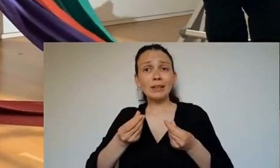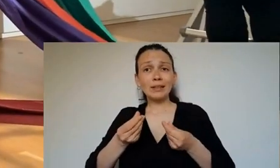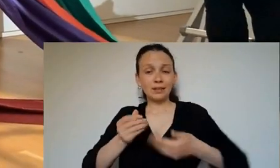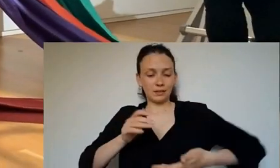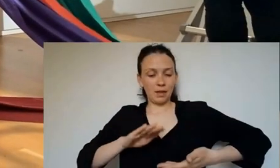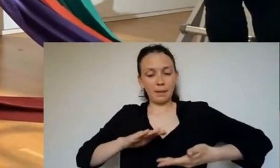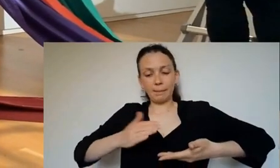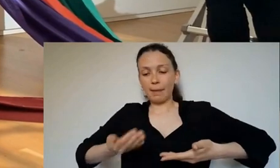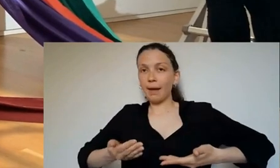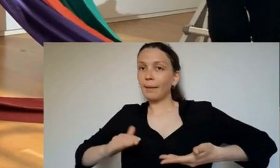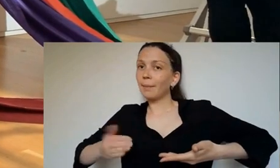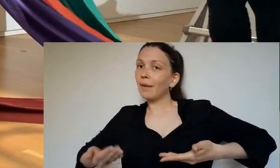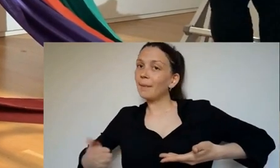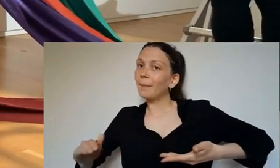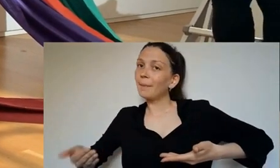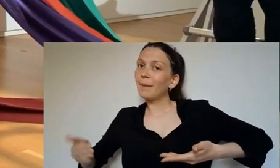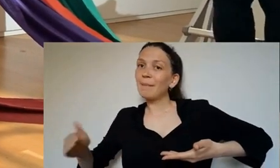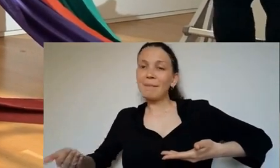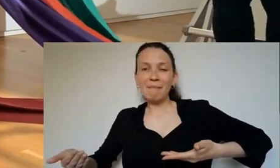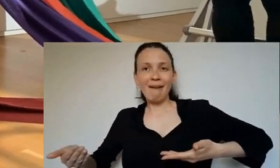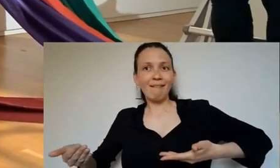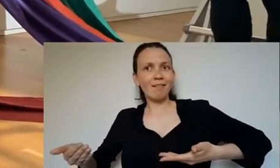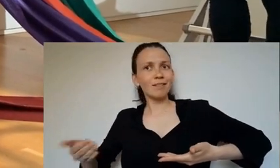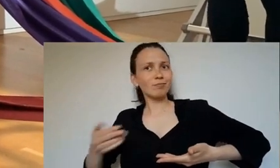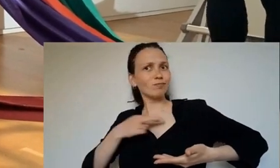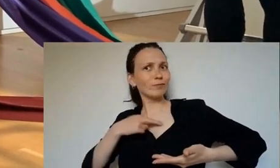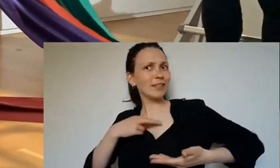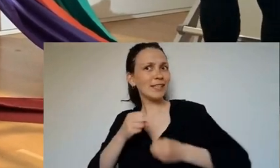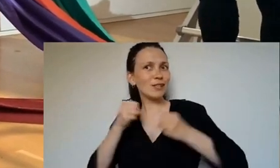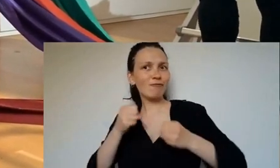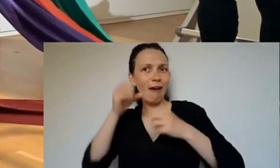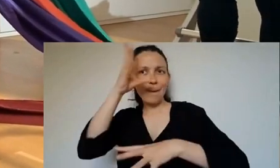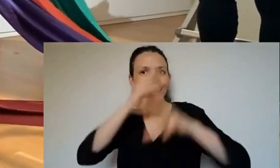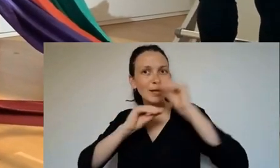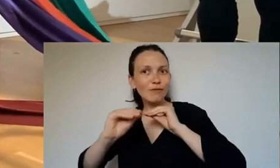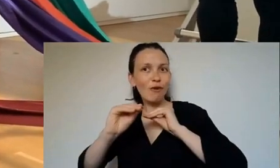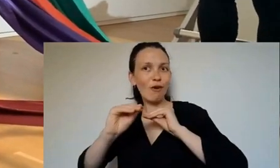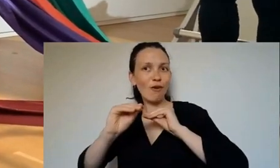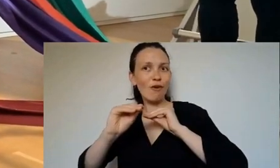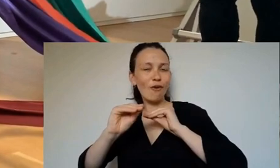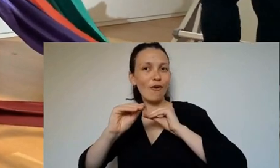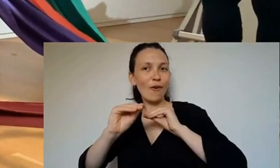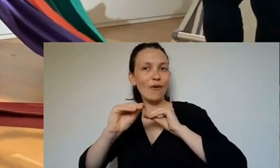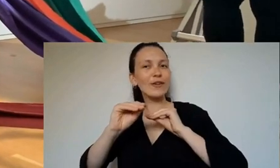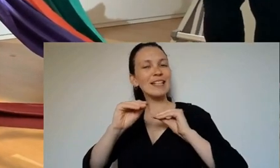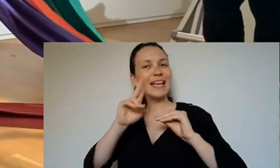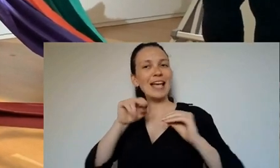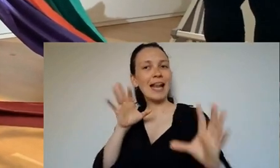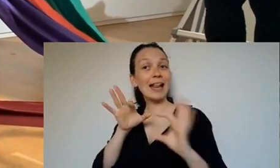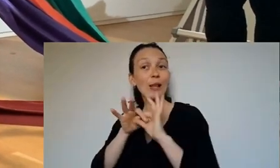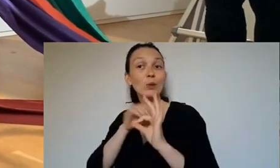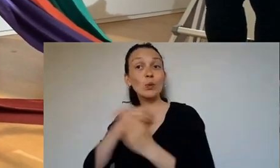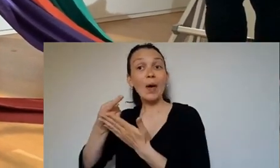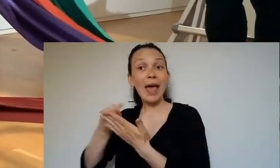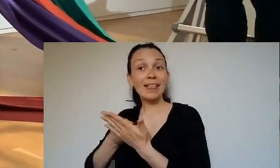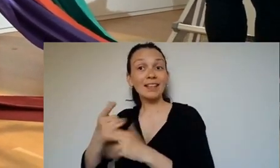The visual metaphor of the unfolding fabric is central to the ethics of this project. When I watch it through my lens, it is colourful